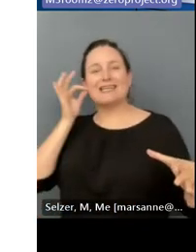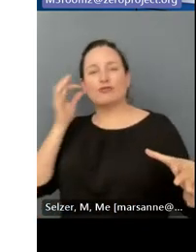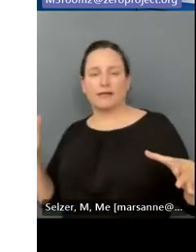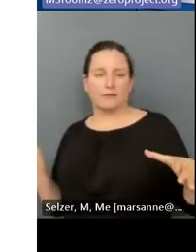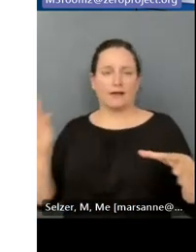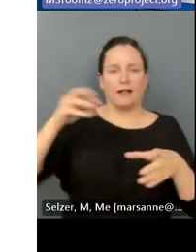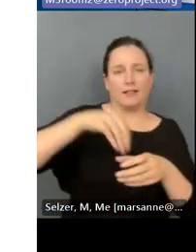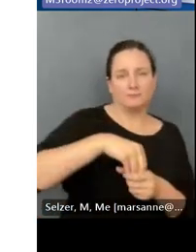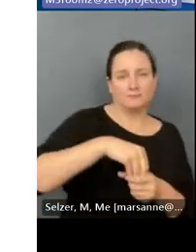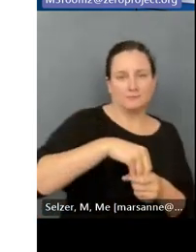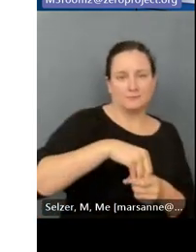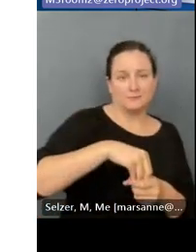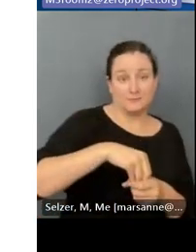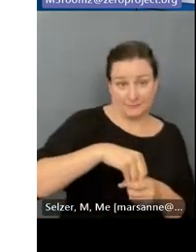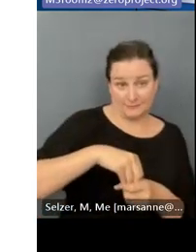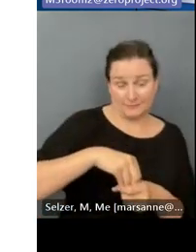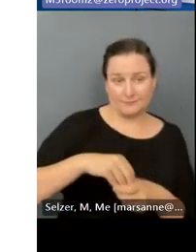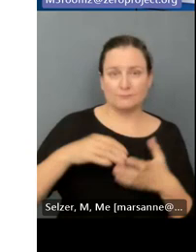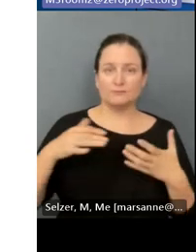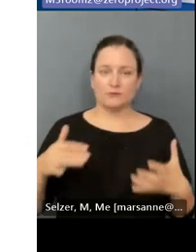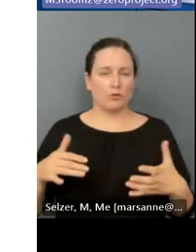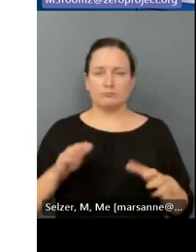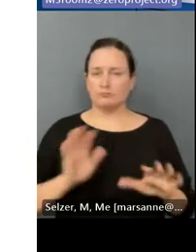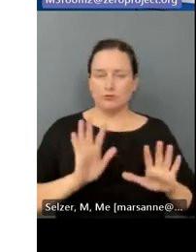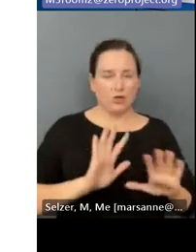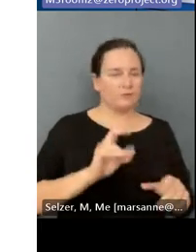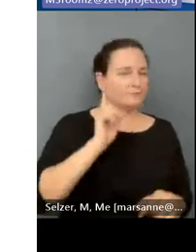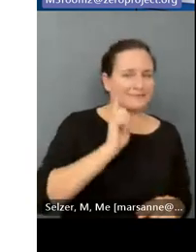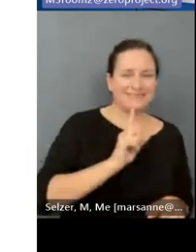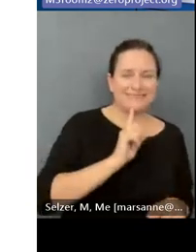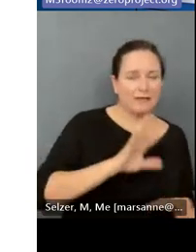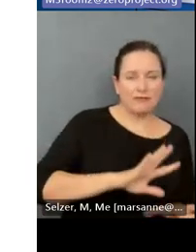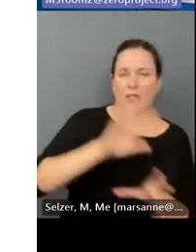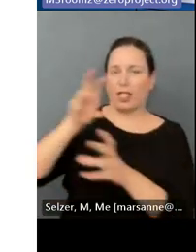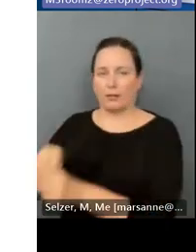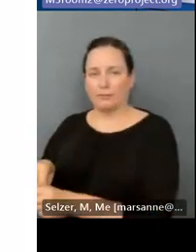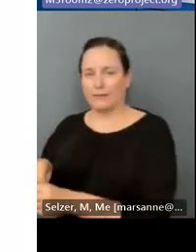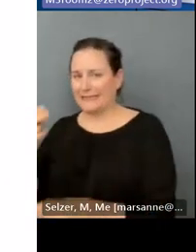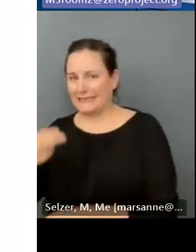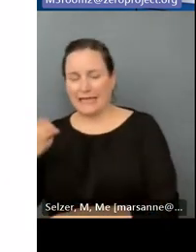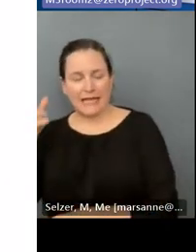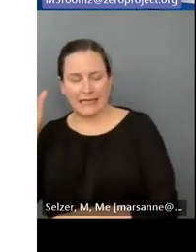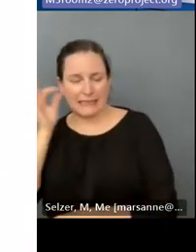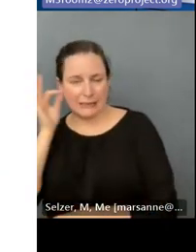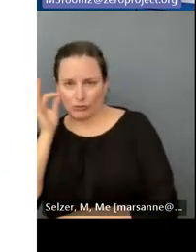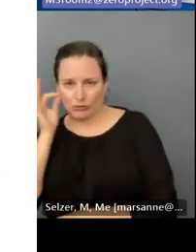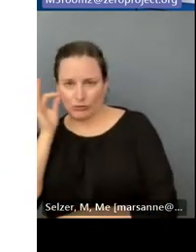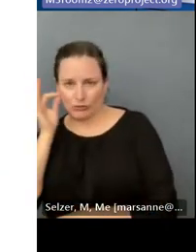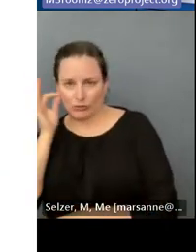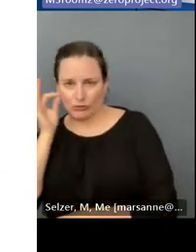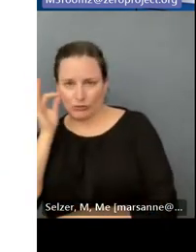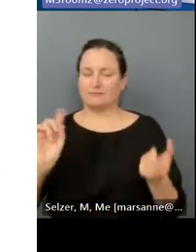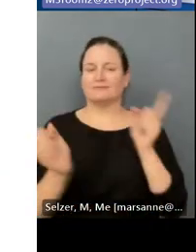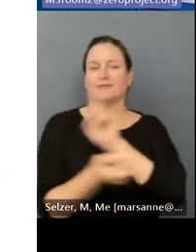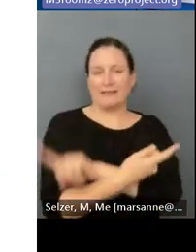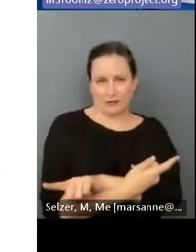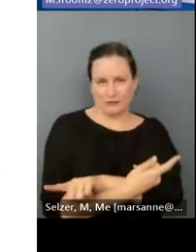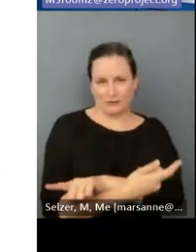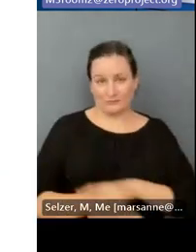Therefore, we made an inverse way of inclusion as we have the hearing students